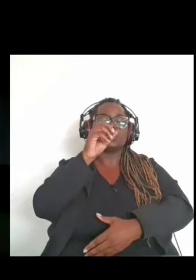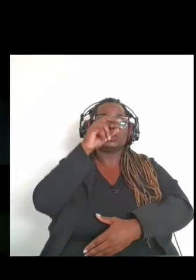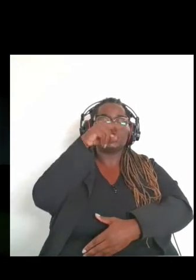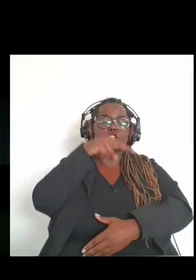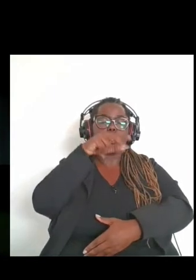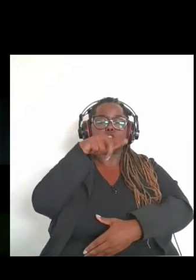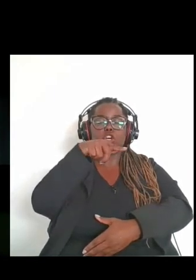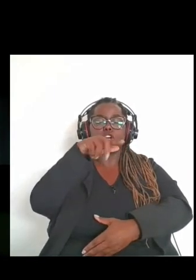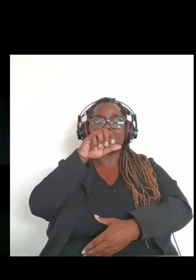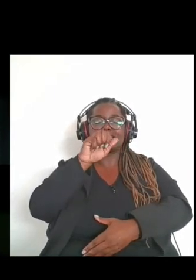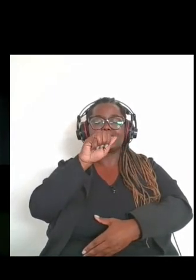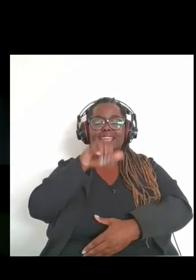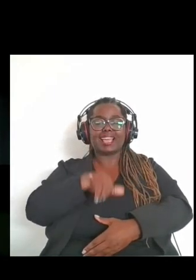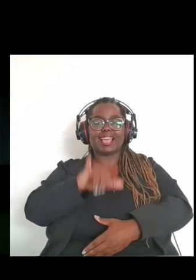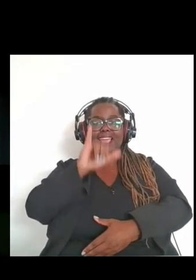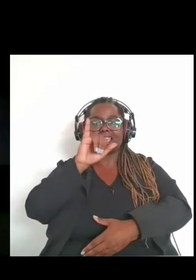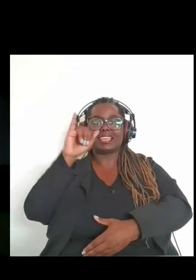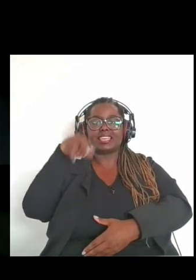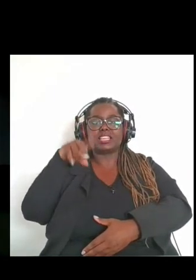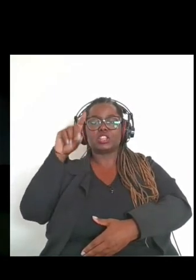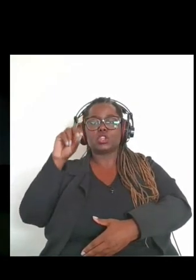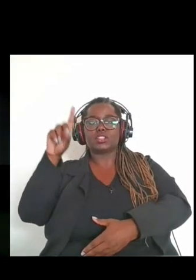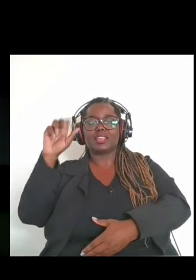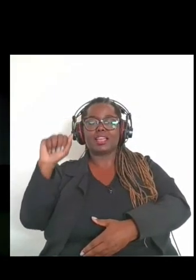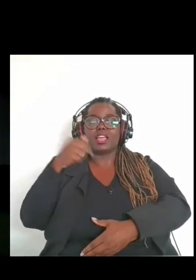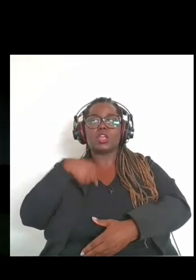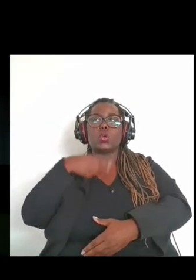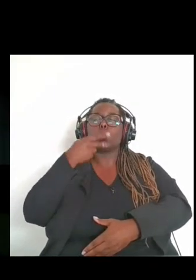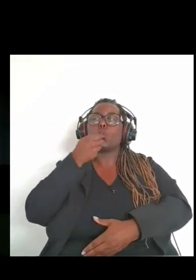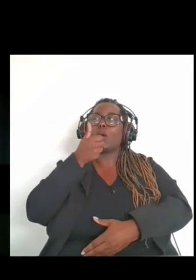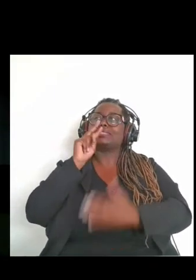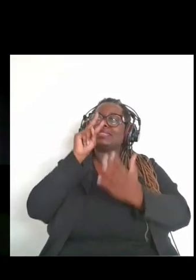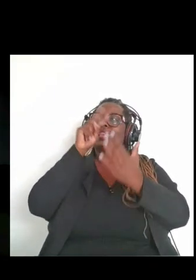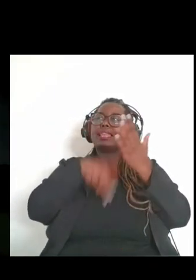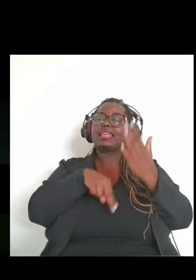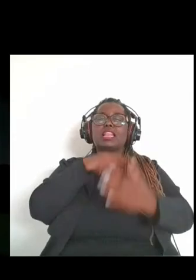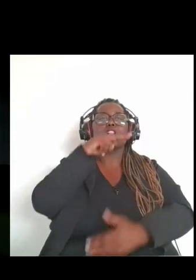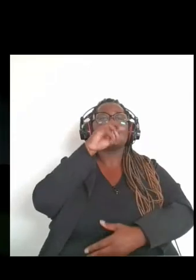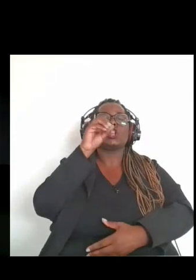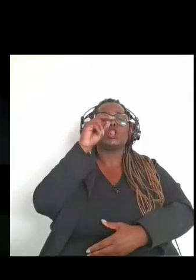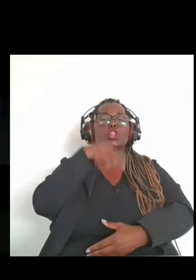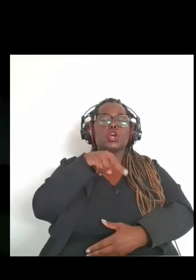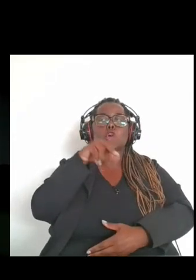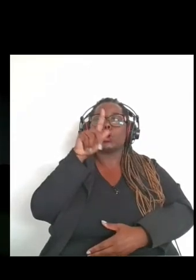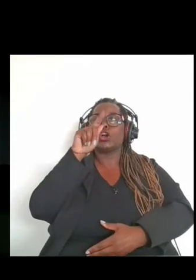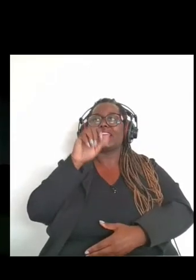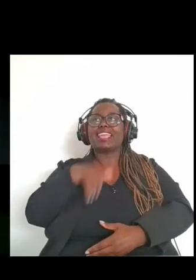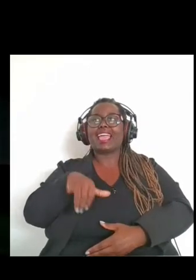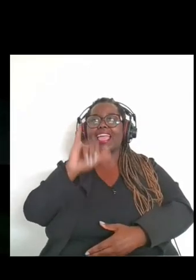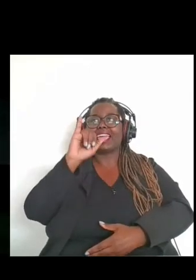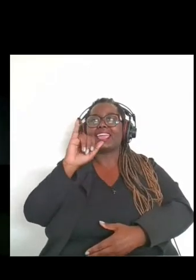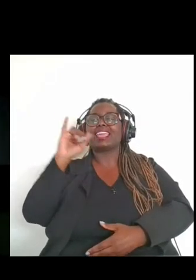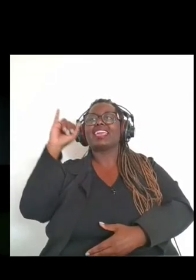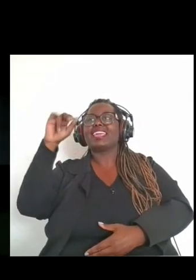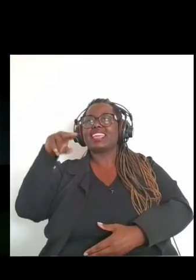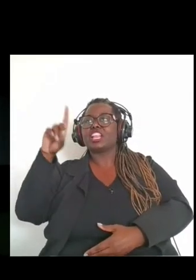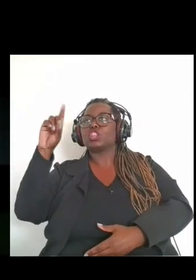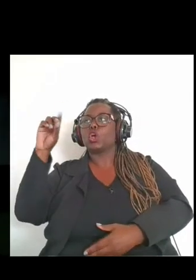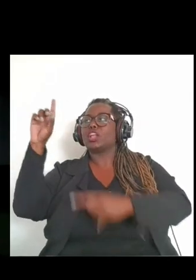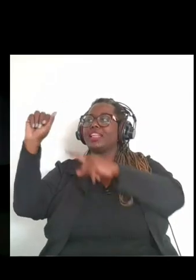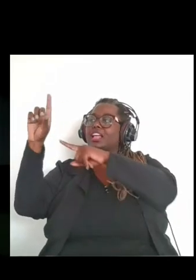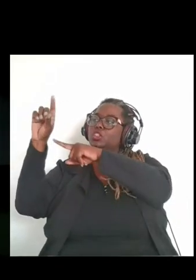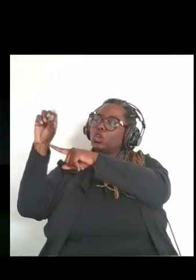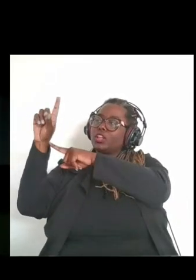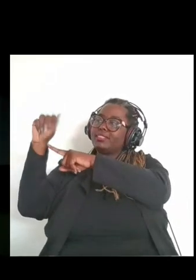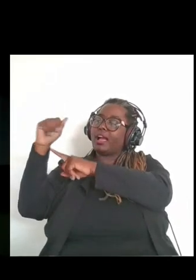trying to understand I was reading it as non-gain or known gays in Dota